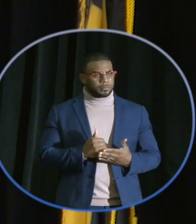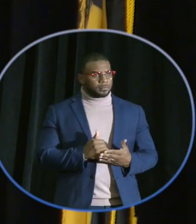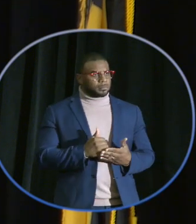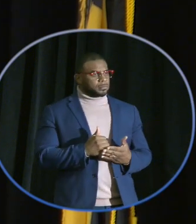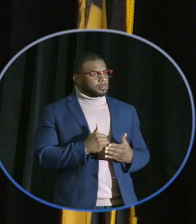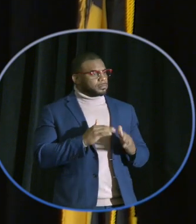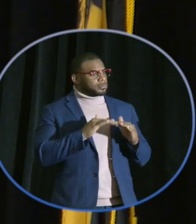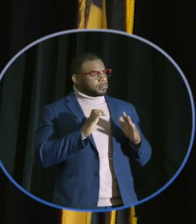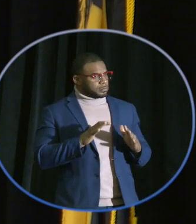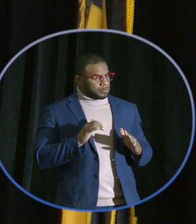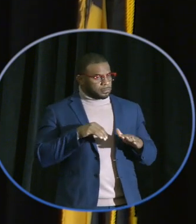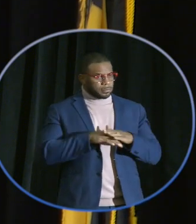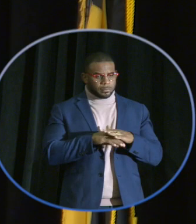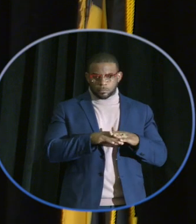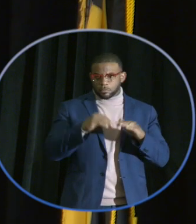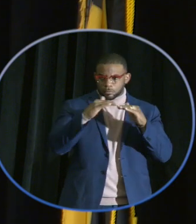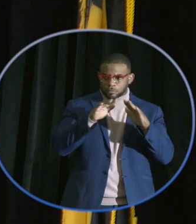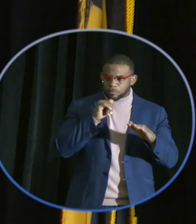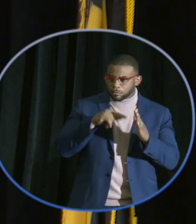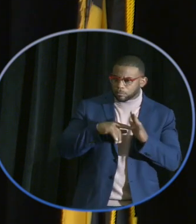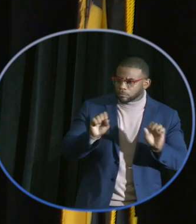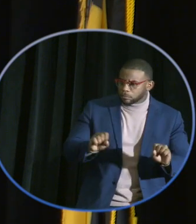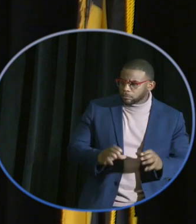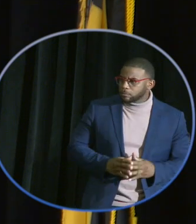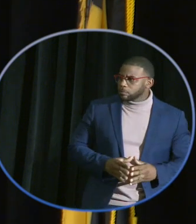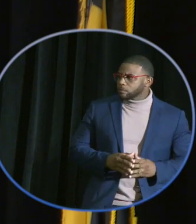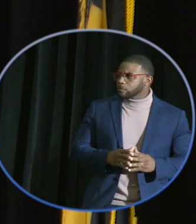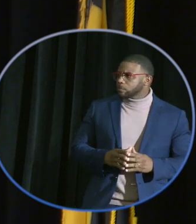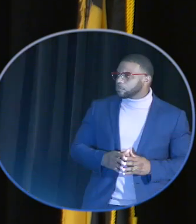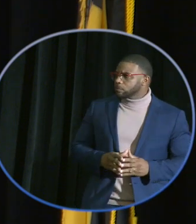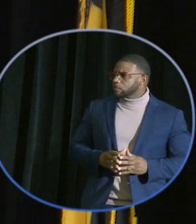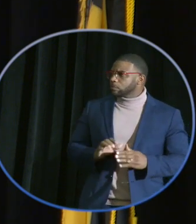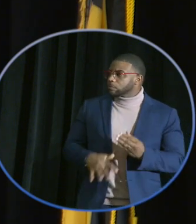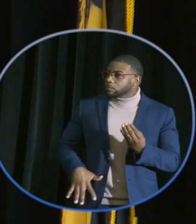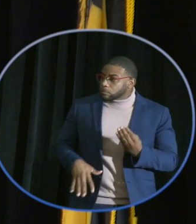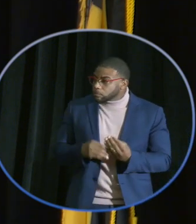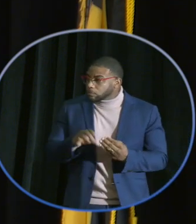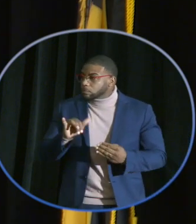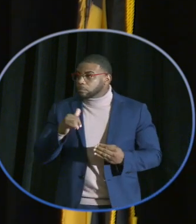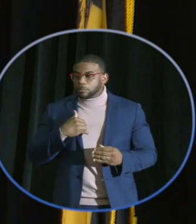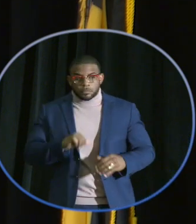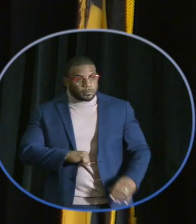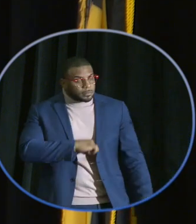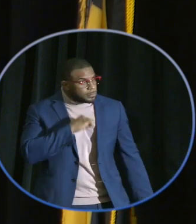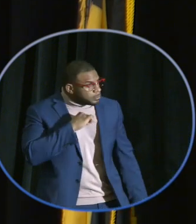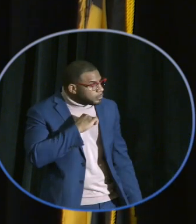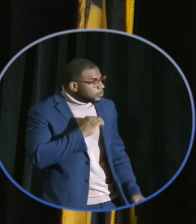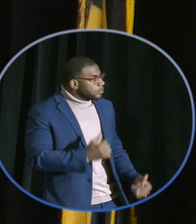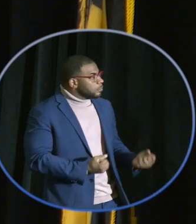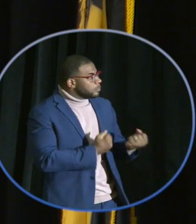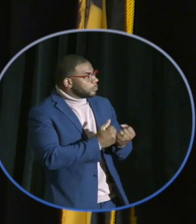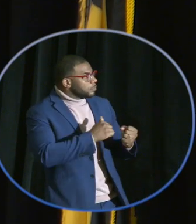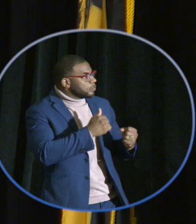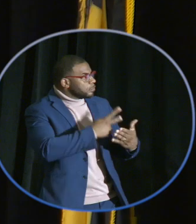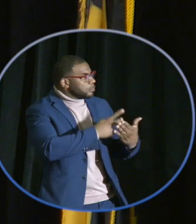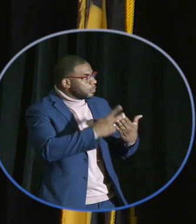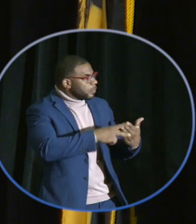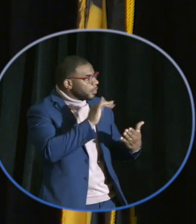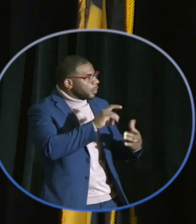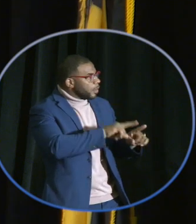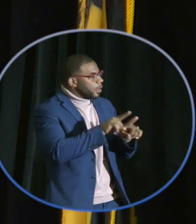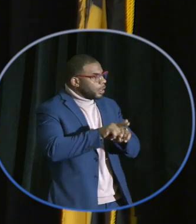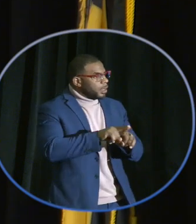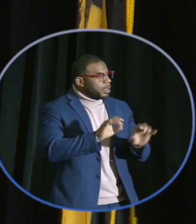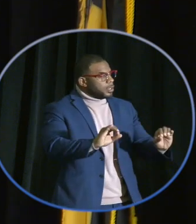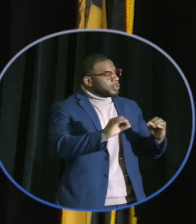and then housing access and affordability. In addition, I proudly support initiatives such as